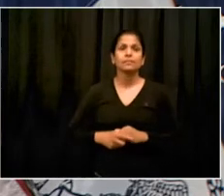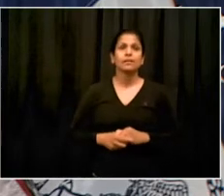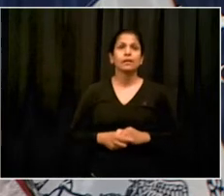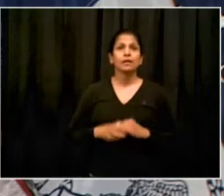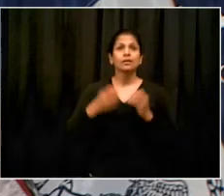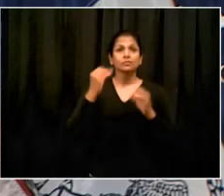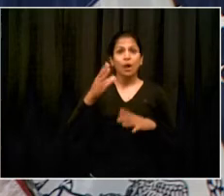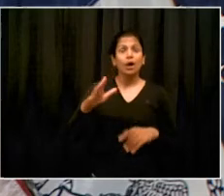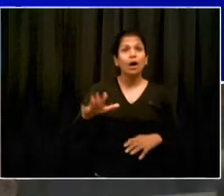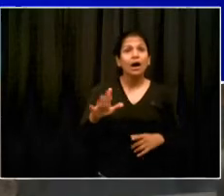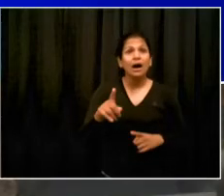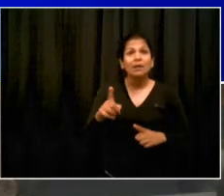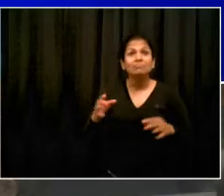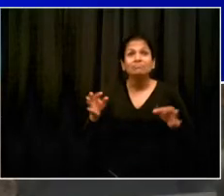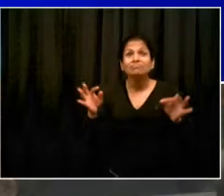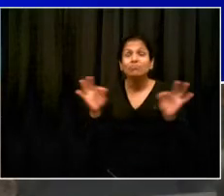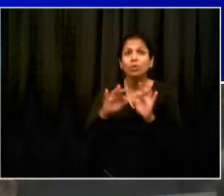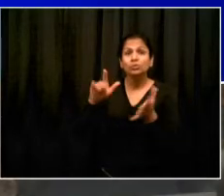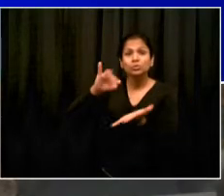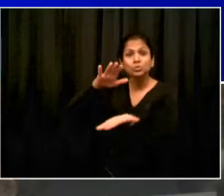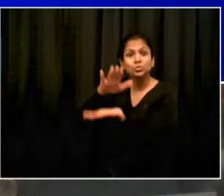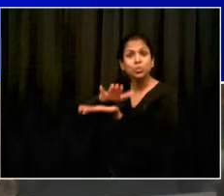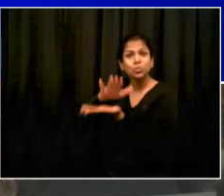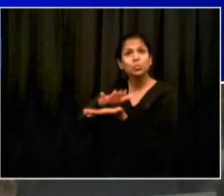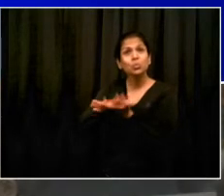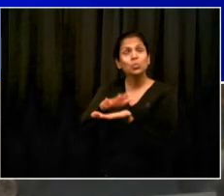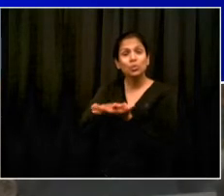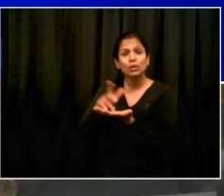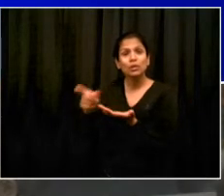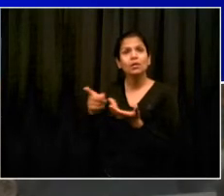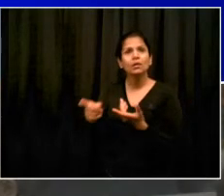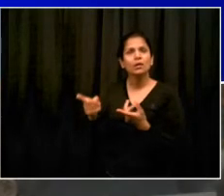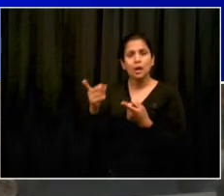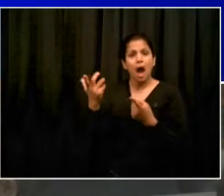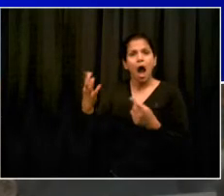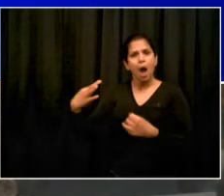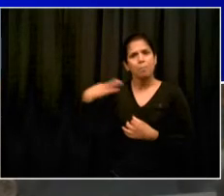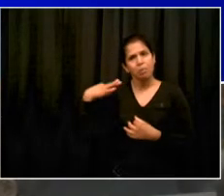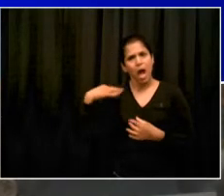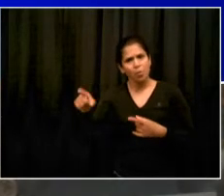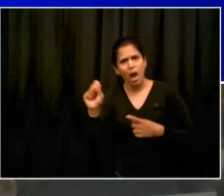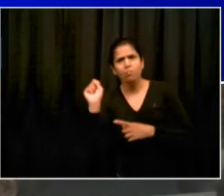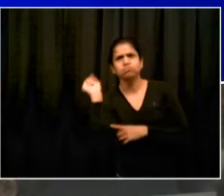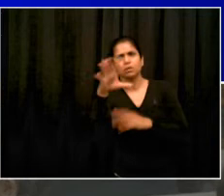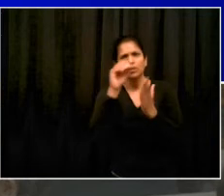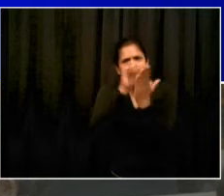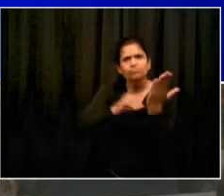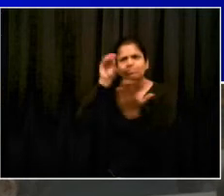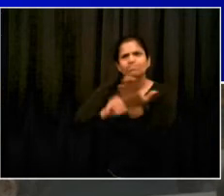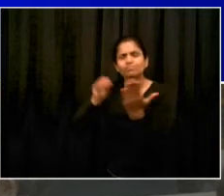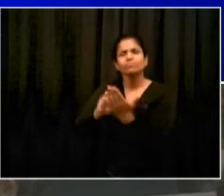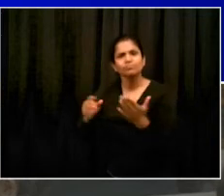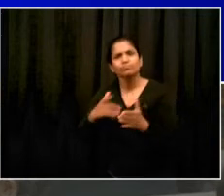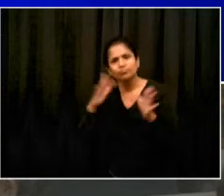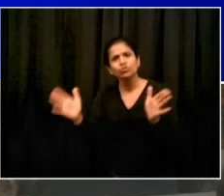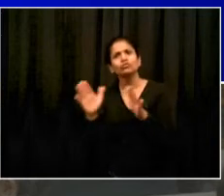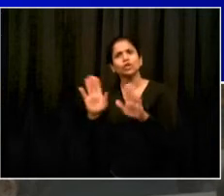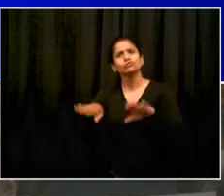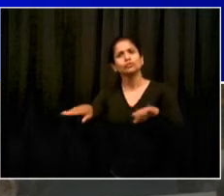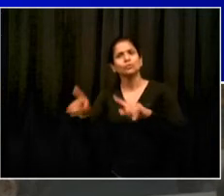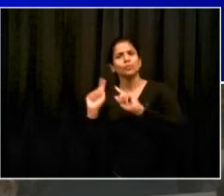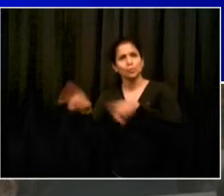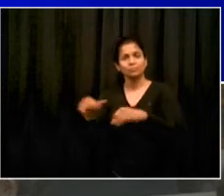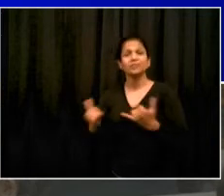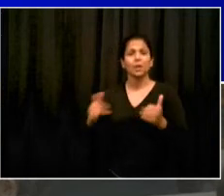school. They'll be testing, taking a sampling of the school community, students, educators,